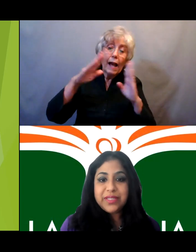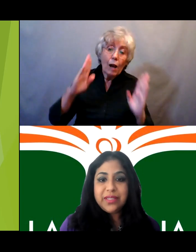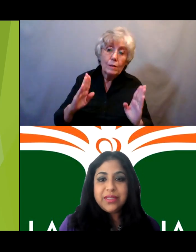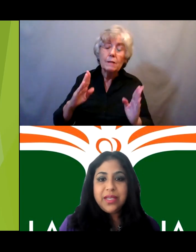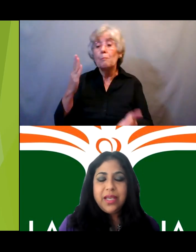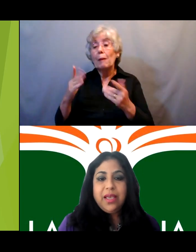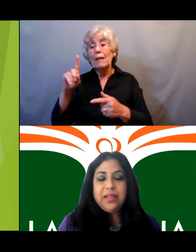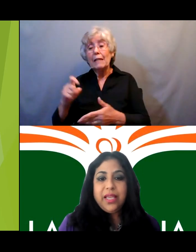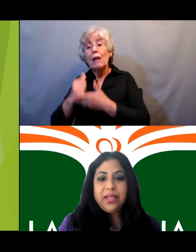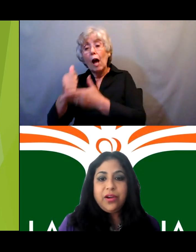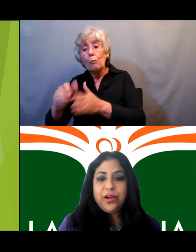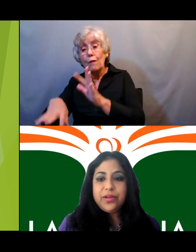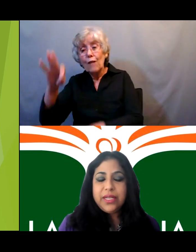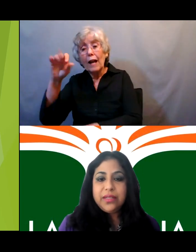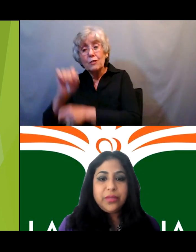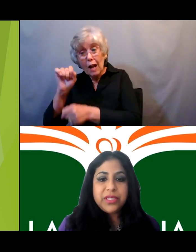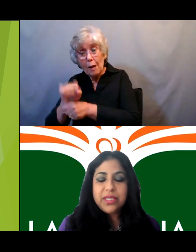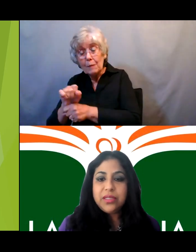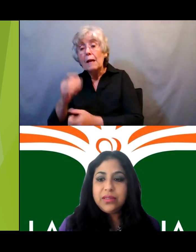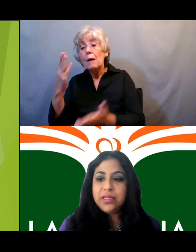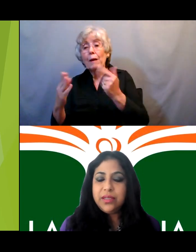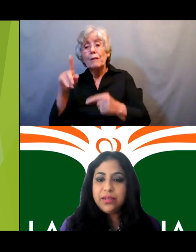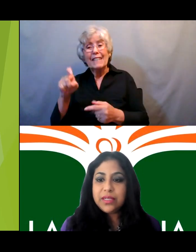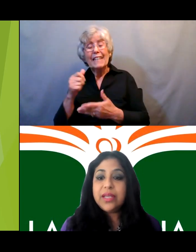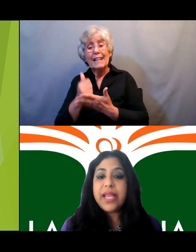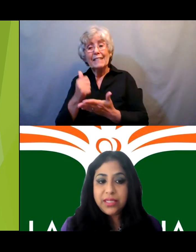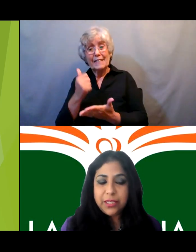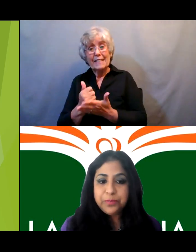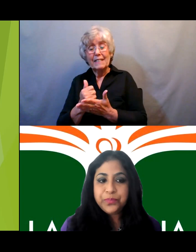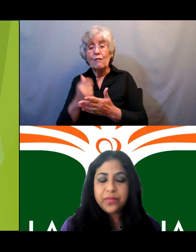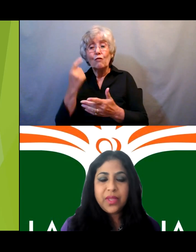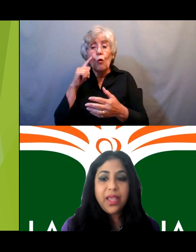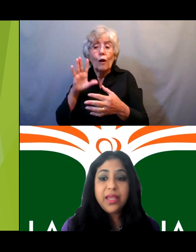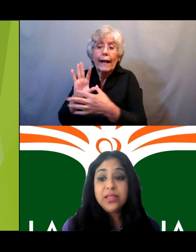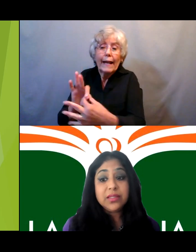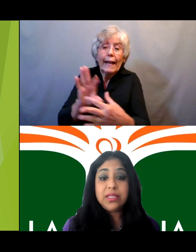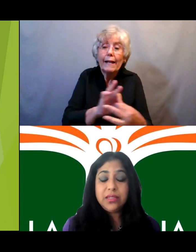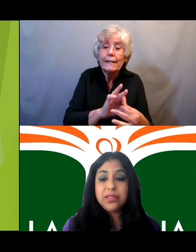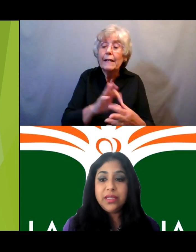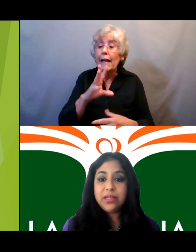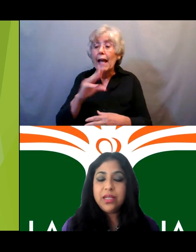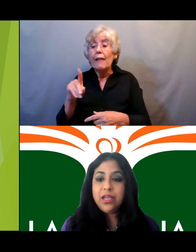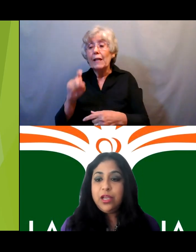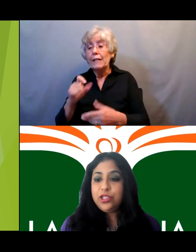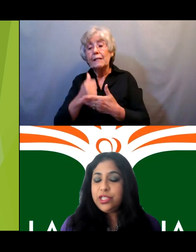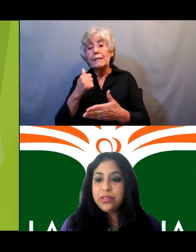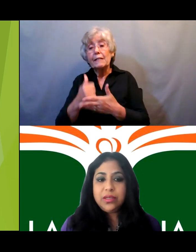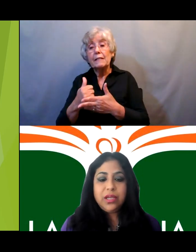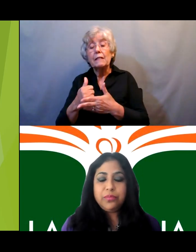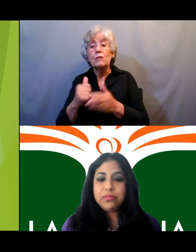employment services, they are needing some assistance in connecting, and assistance in